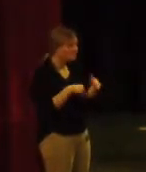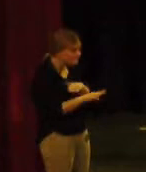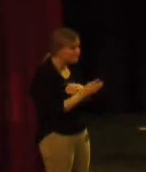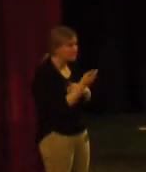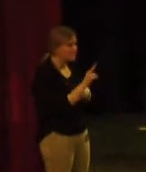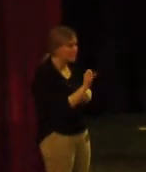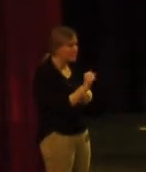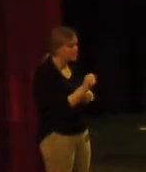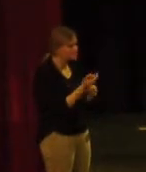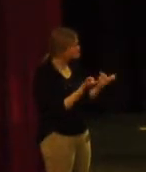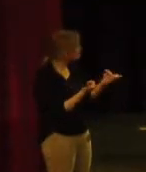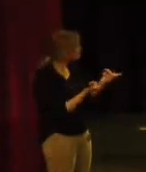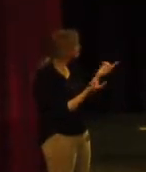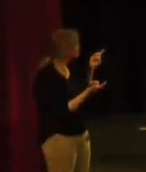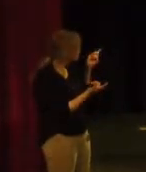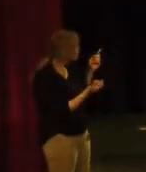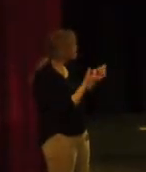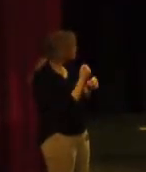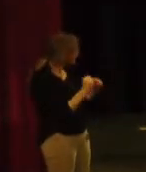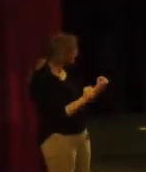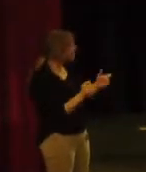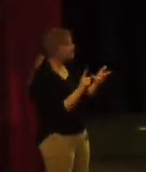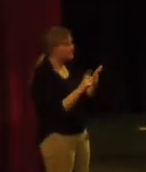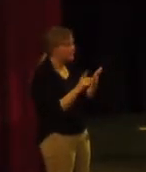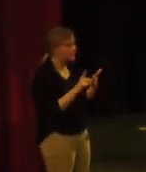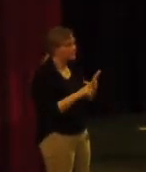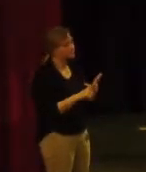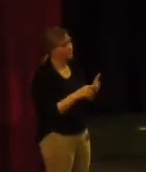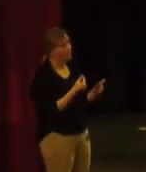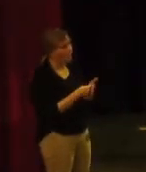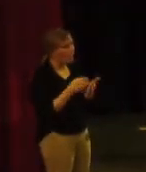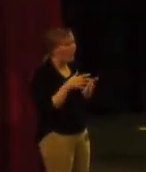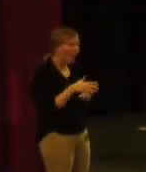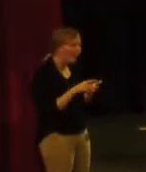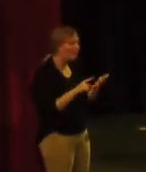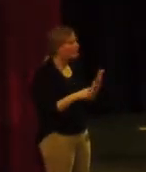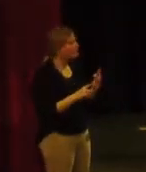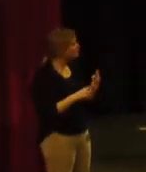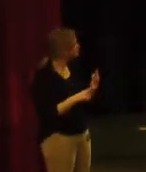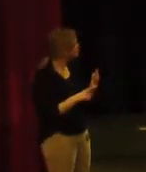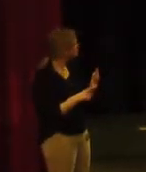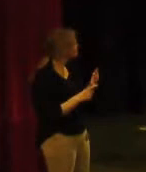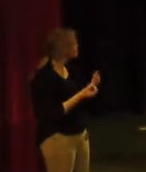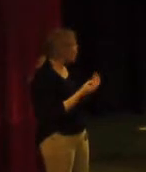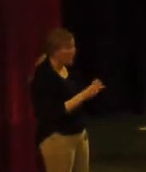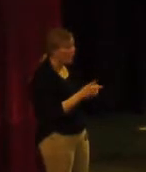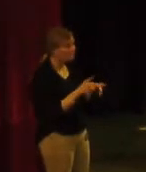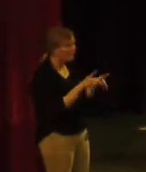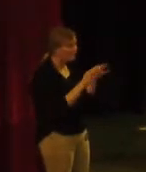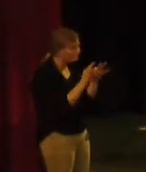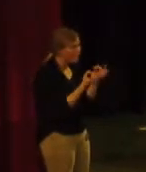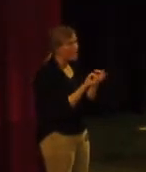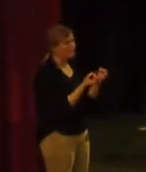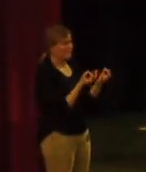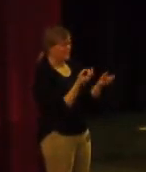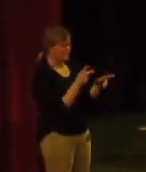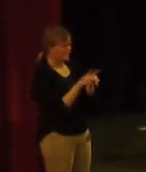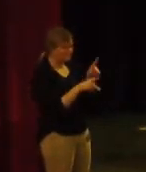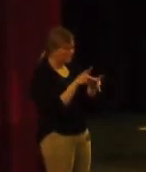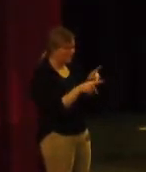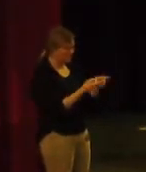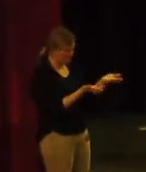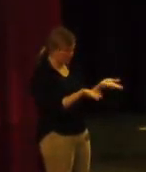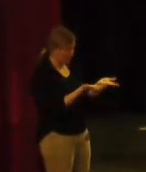have a desire for stability and safety, if they want to share in the wealth of the U.S., and if they have a kinship by population, by